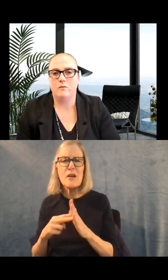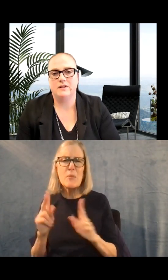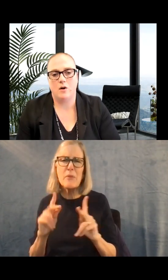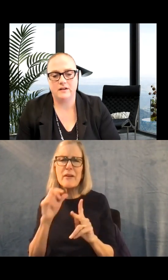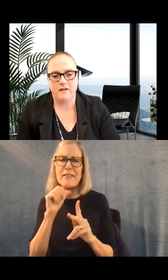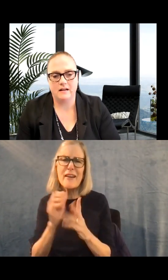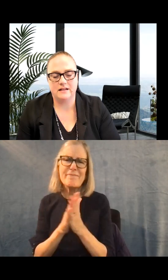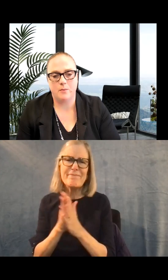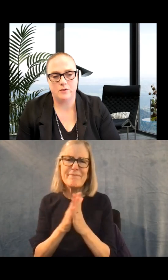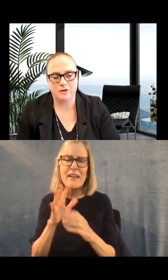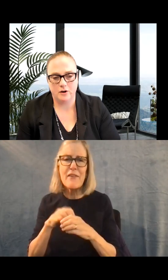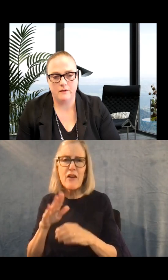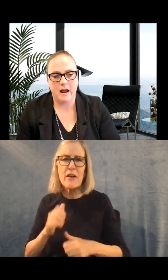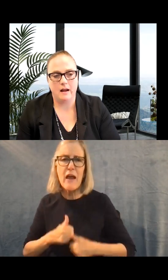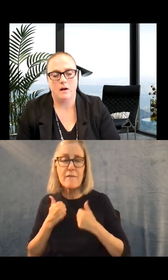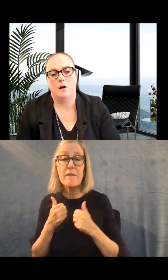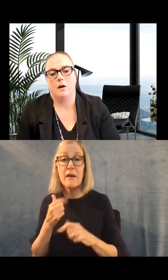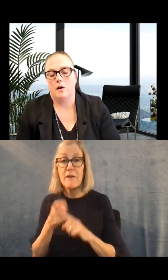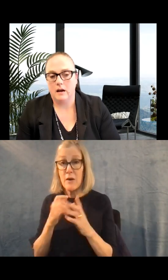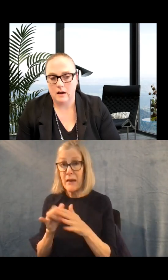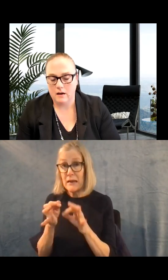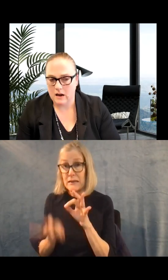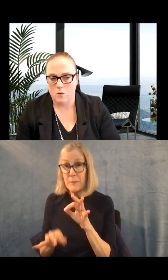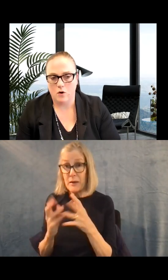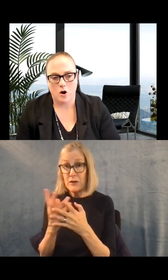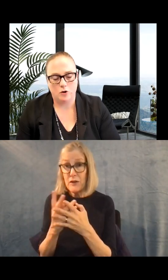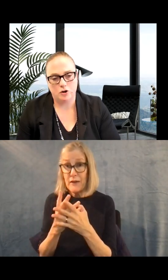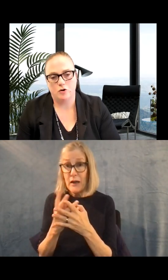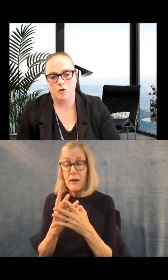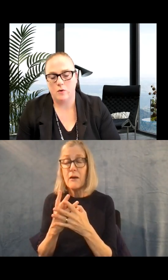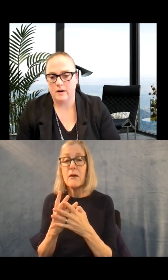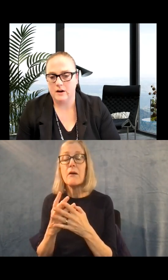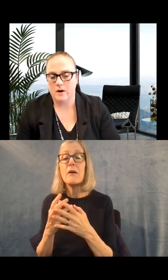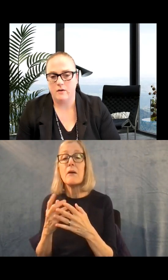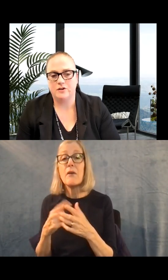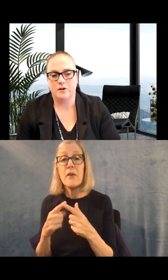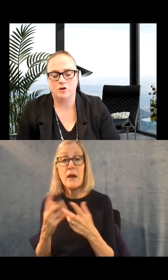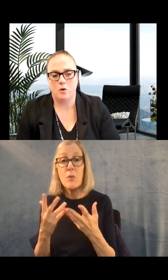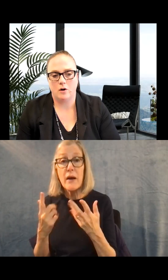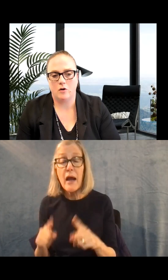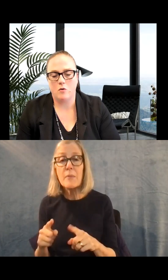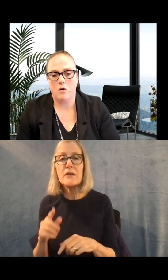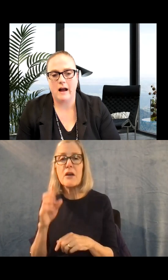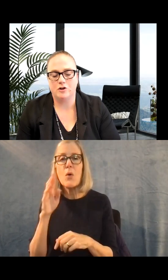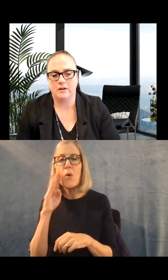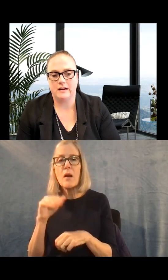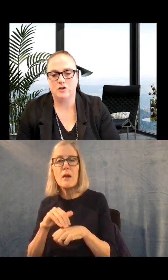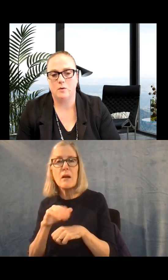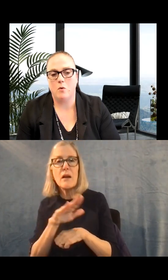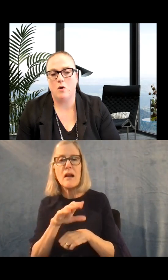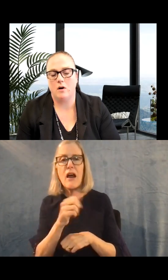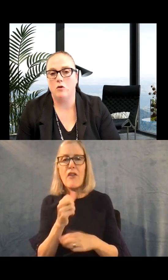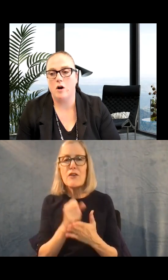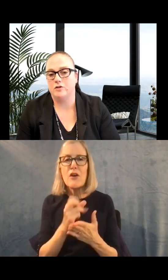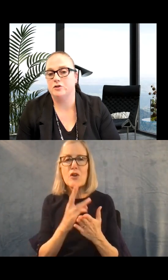on the results of that simple survey, it will go to another social worker who will actually